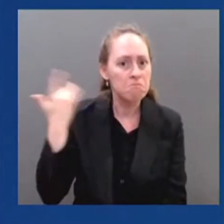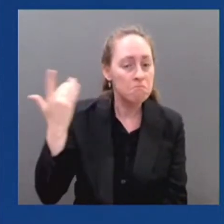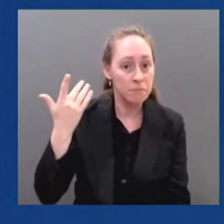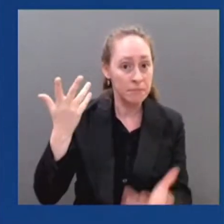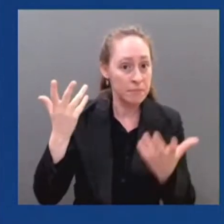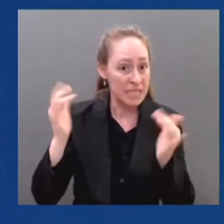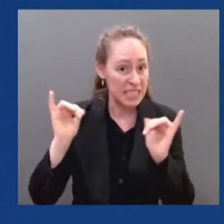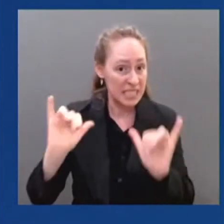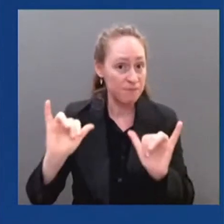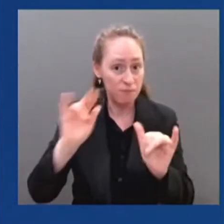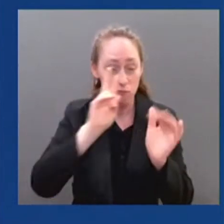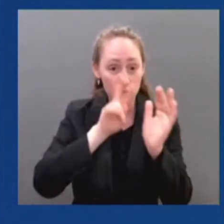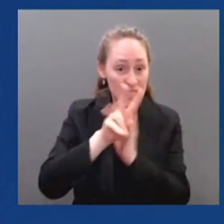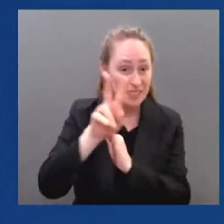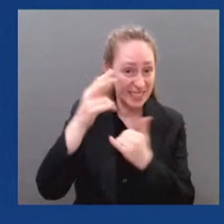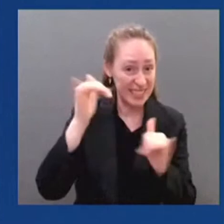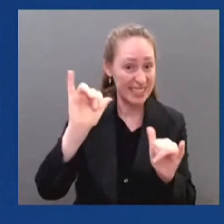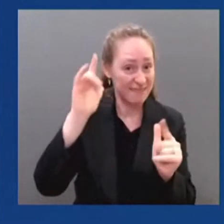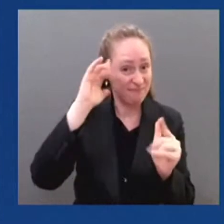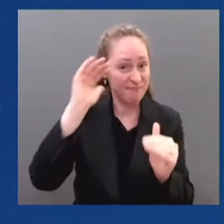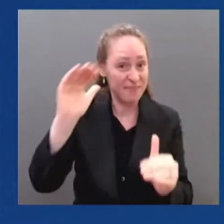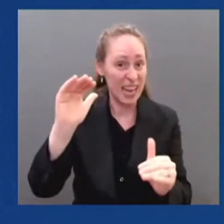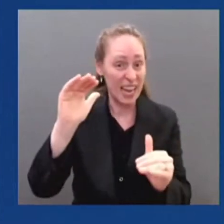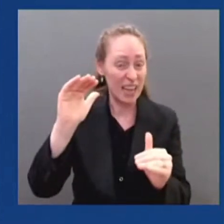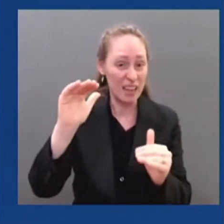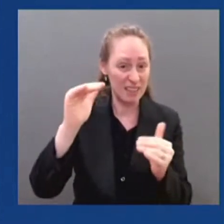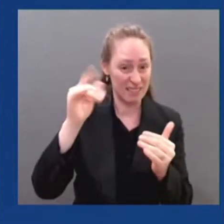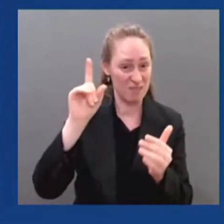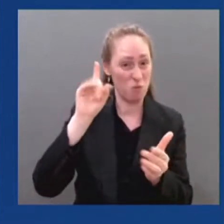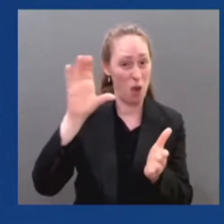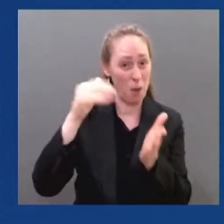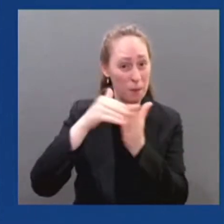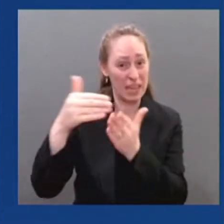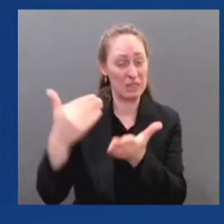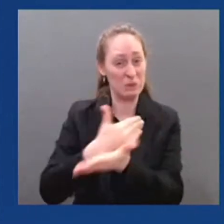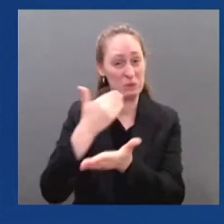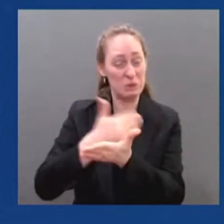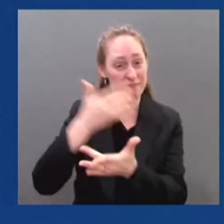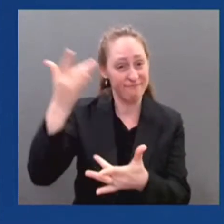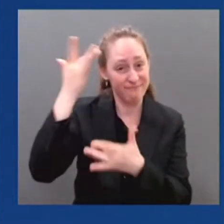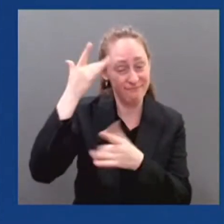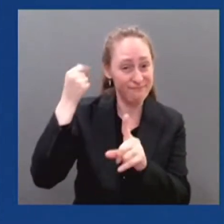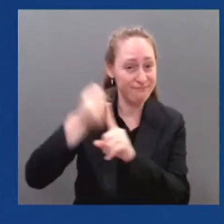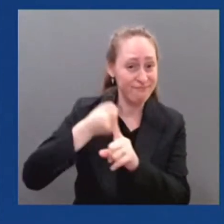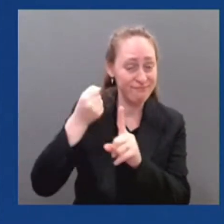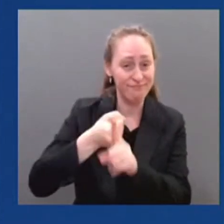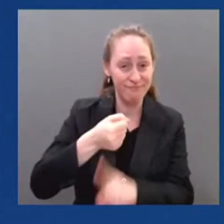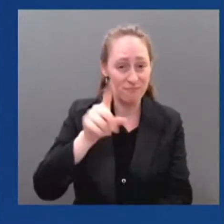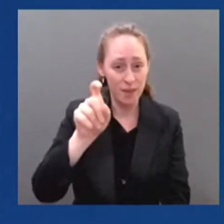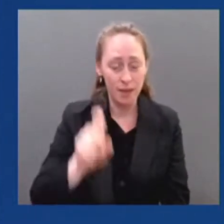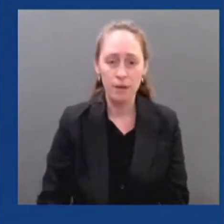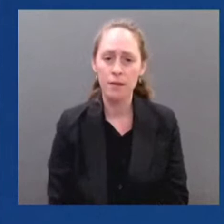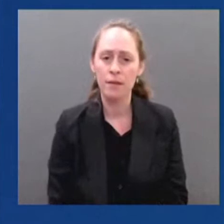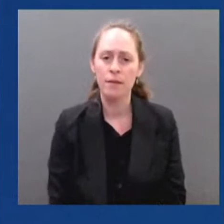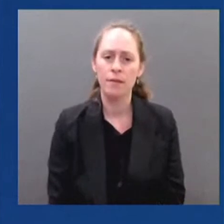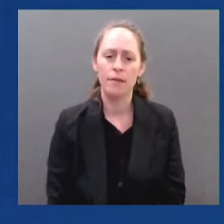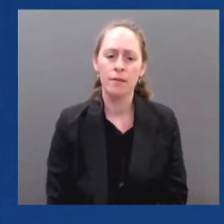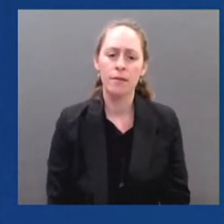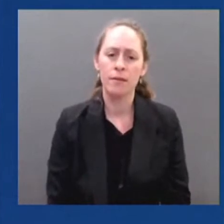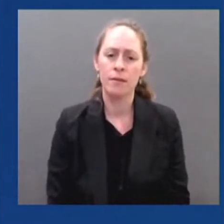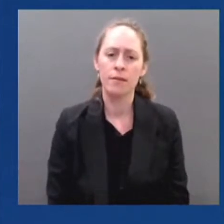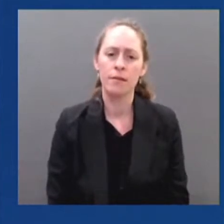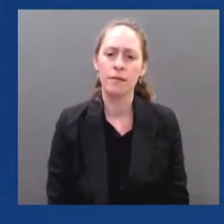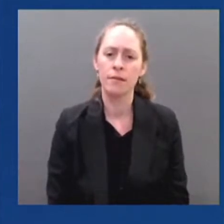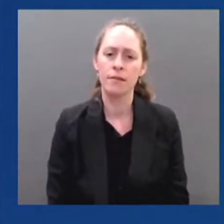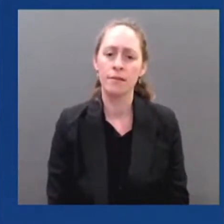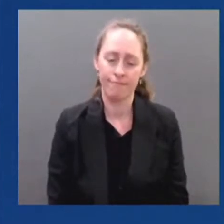still fall somewhere in the middle of the projections that you have been studying? Yeah, so MJ, as I said about a month ago, we are